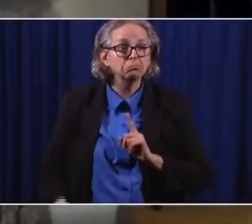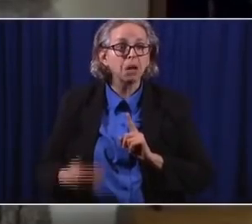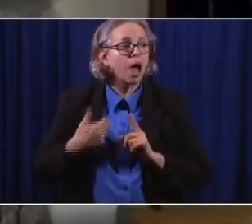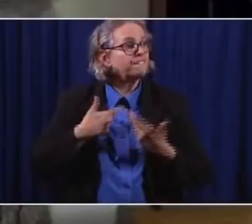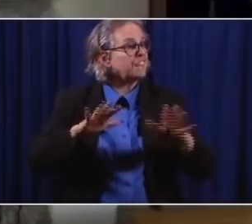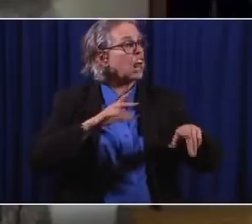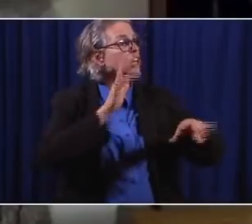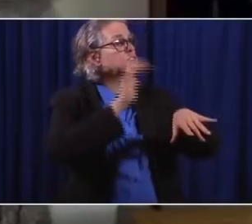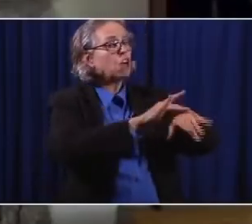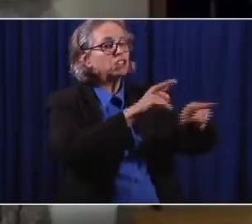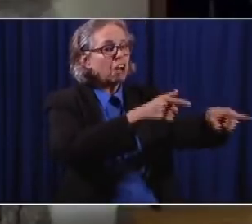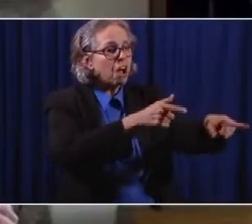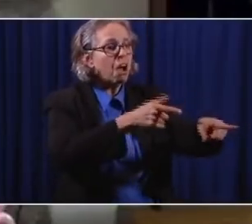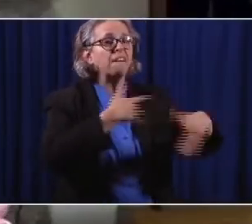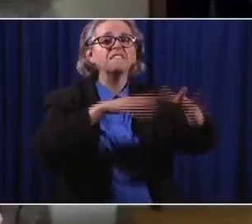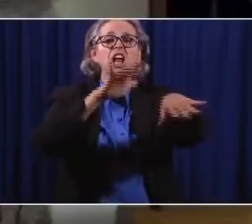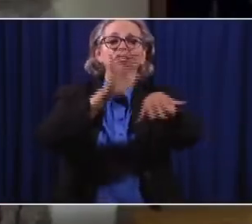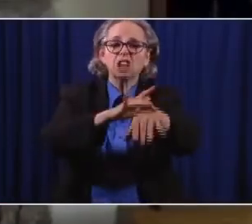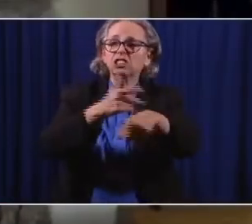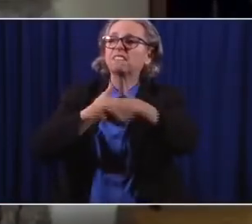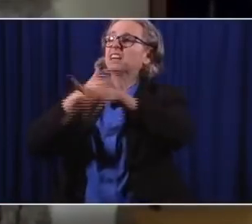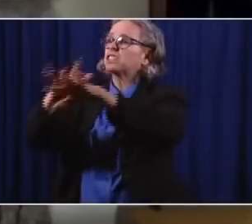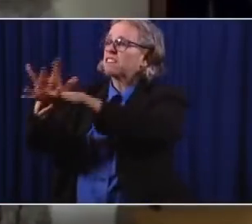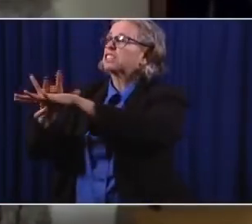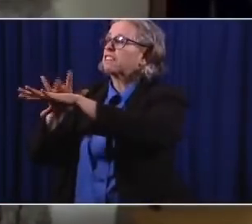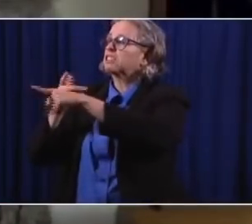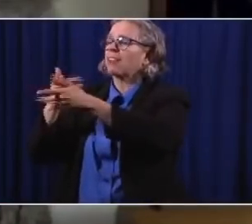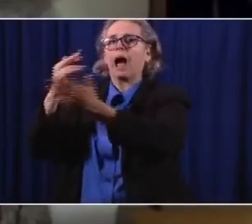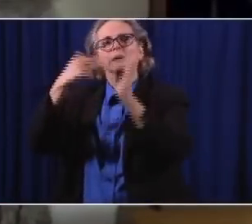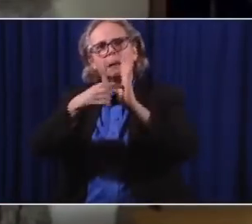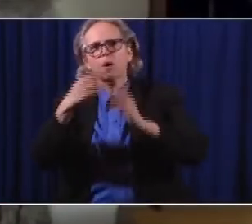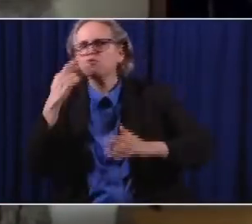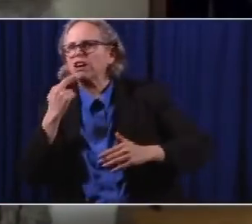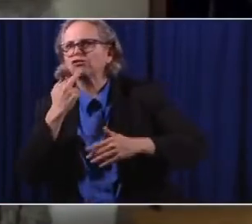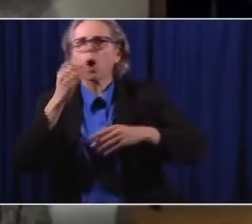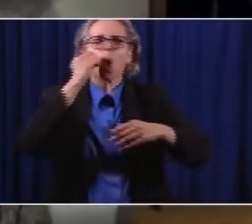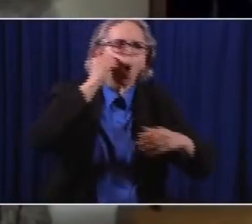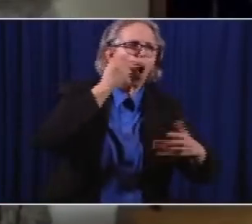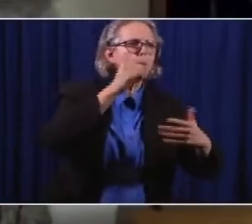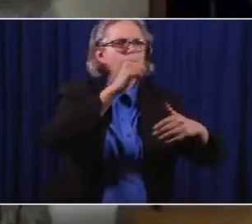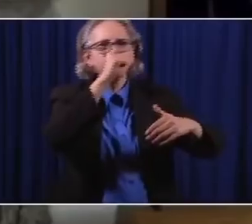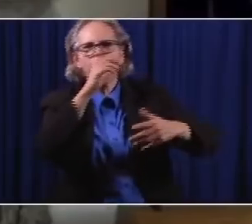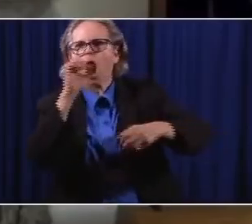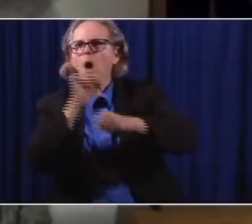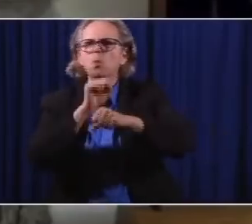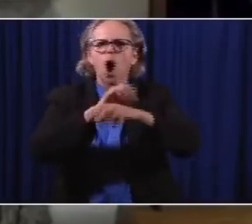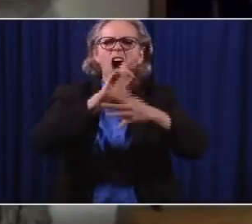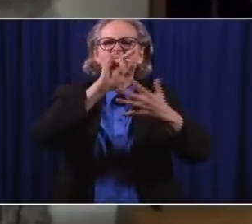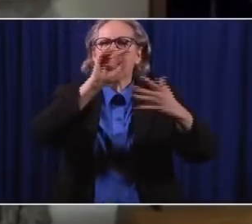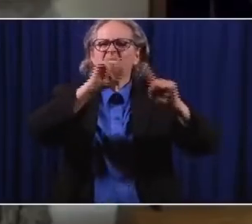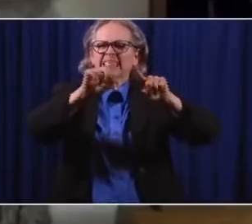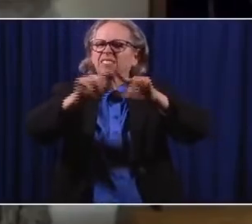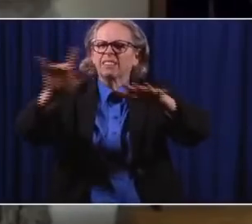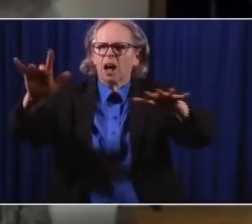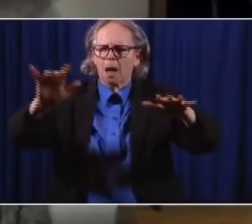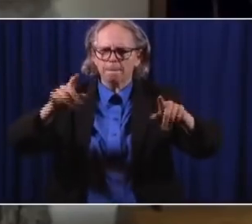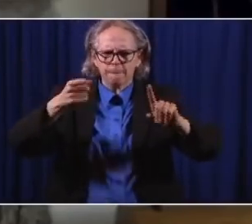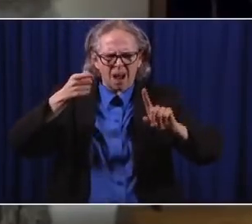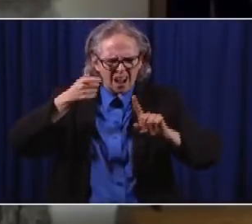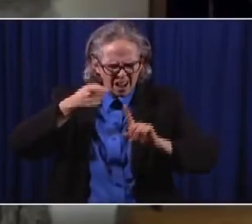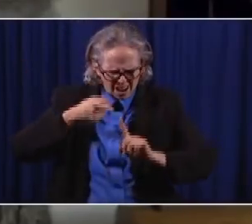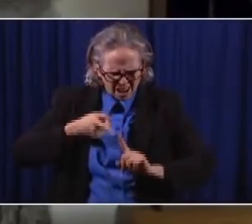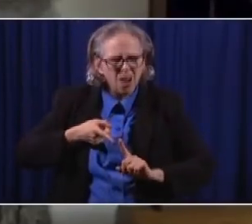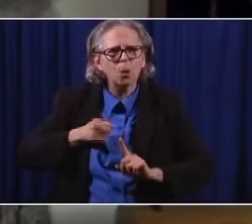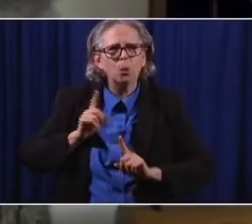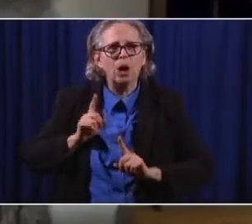be a restaurant, might be a bar, might be home, might be family, might be this, might be that. Many times the